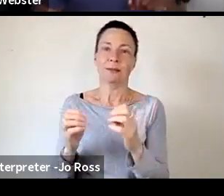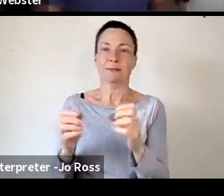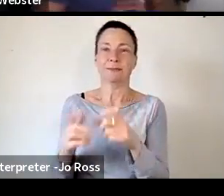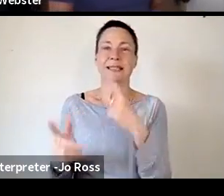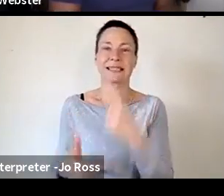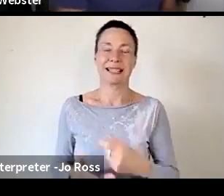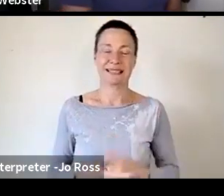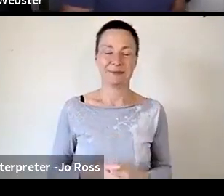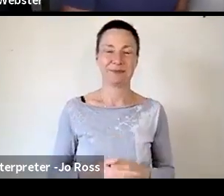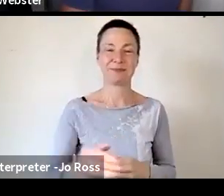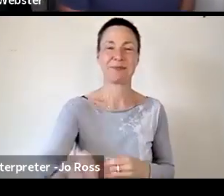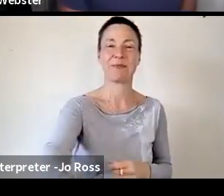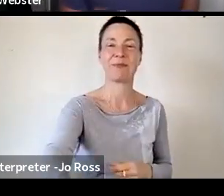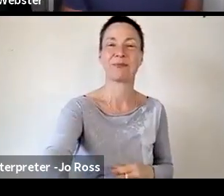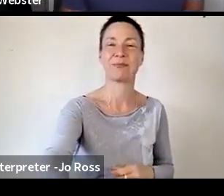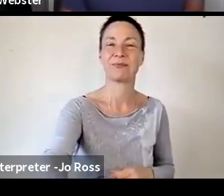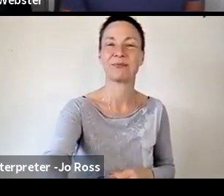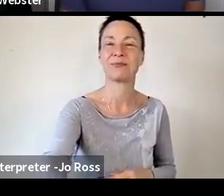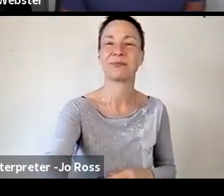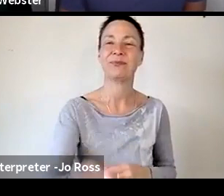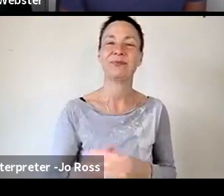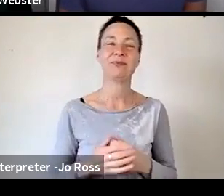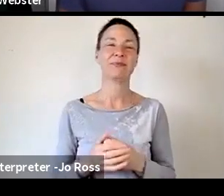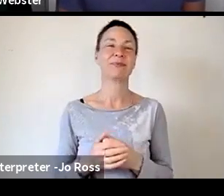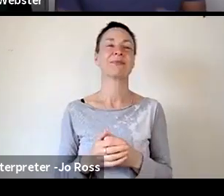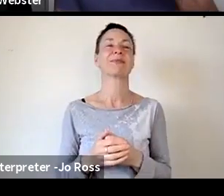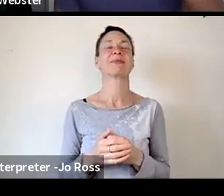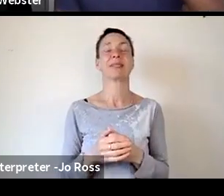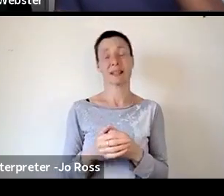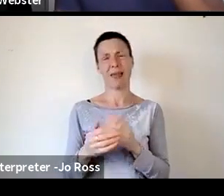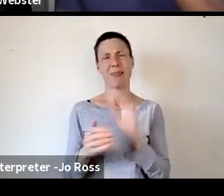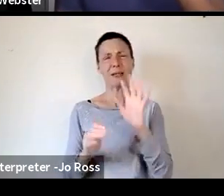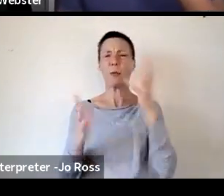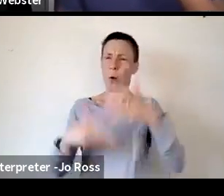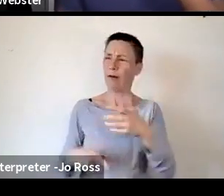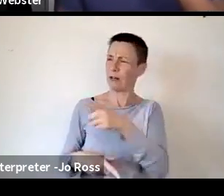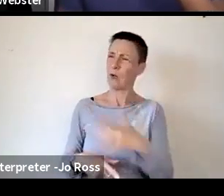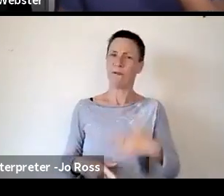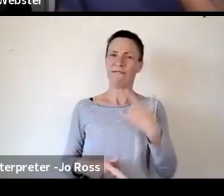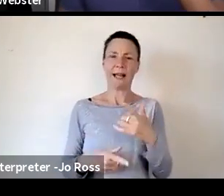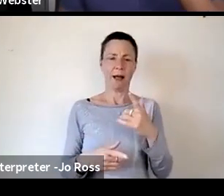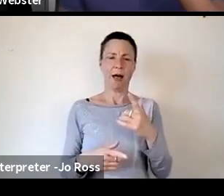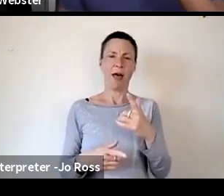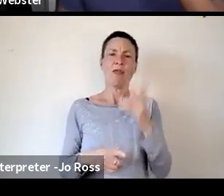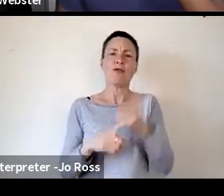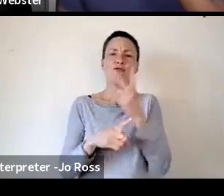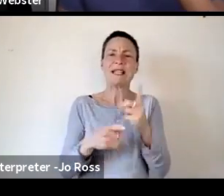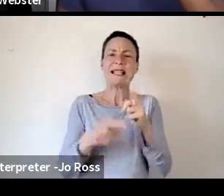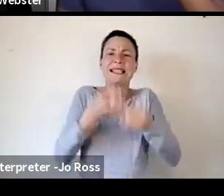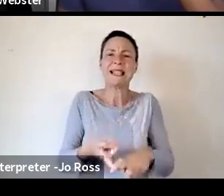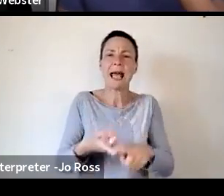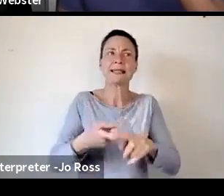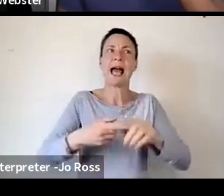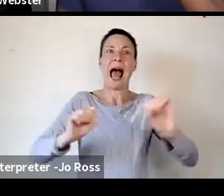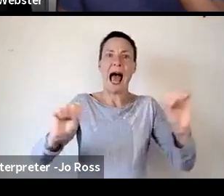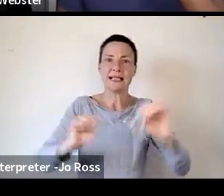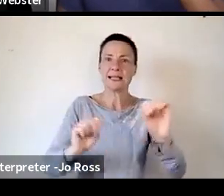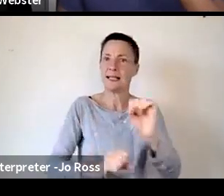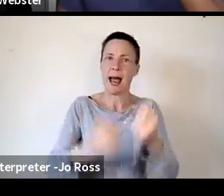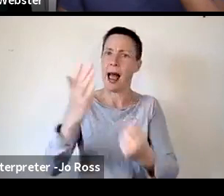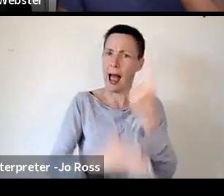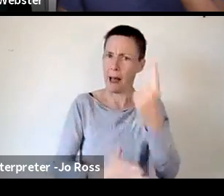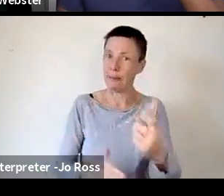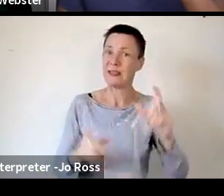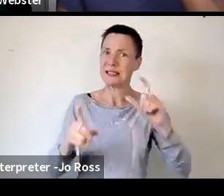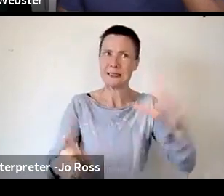But do you, I mean, that is kind of worrying that you feel that the reset hasn't happened, it still needs to happen. Do you